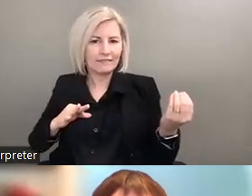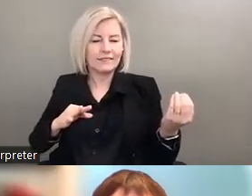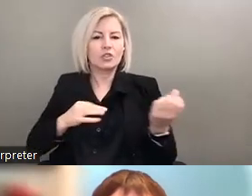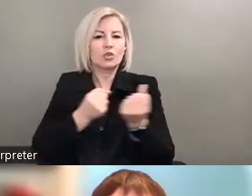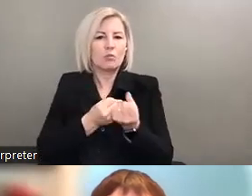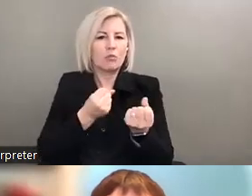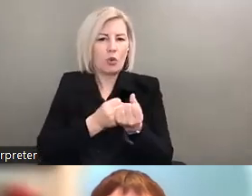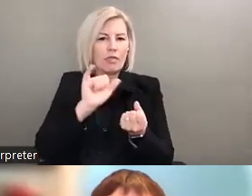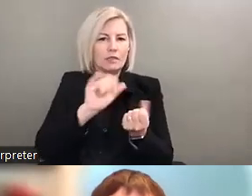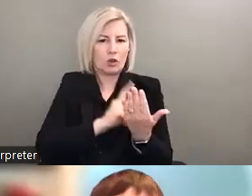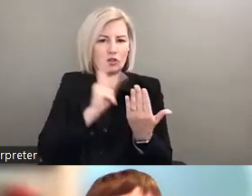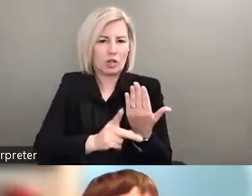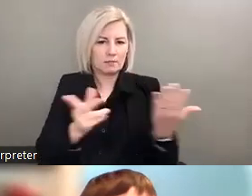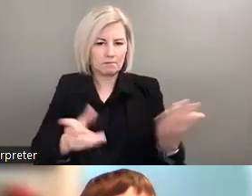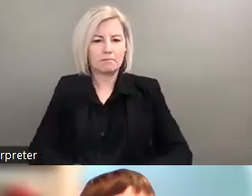project.